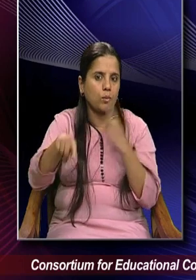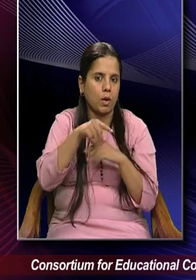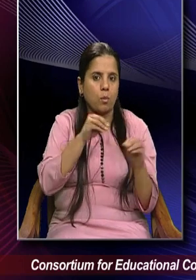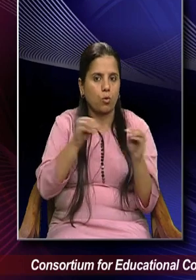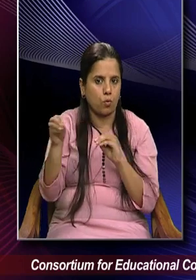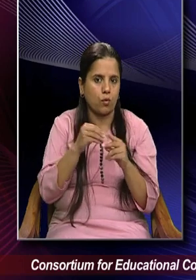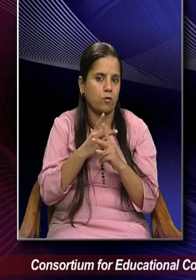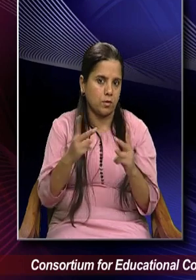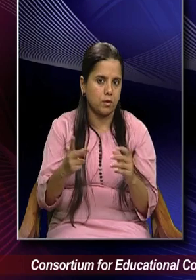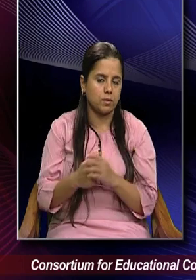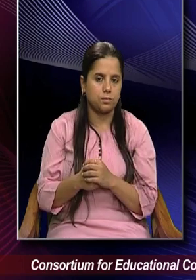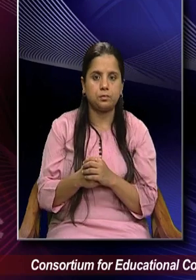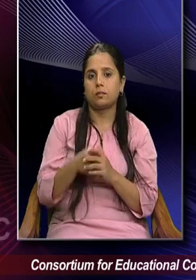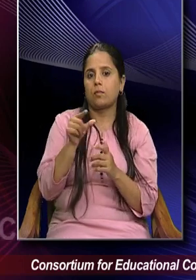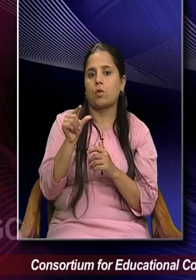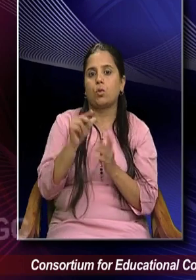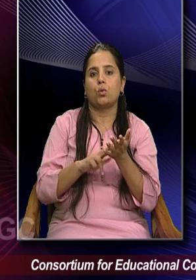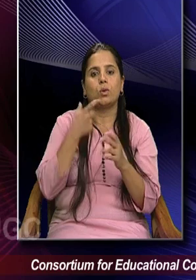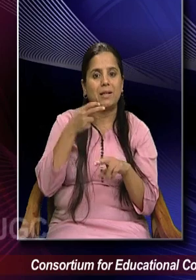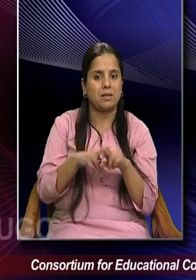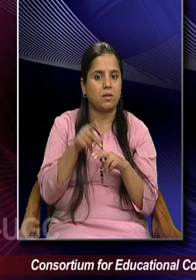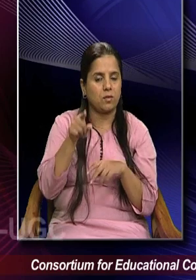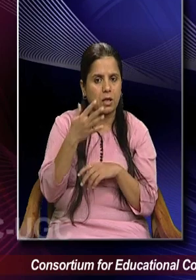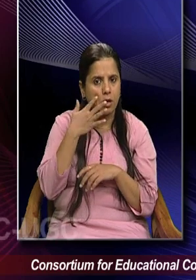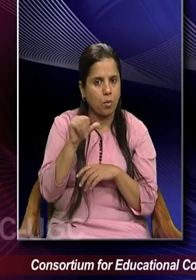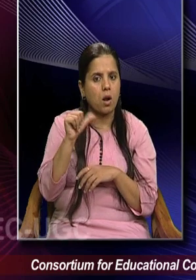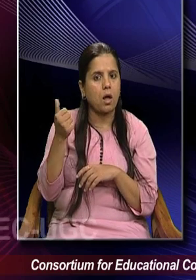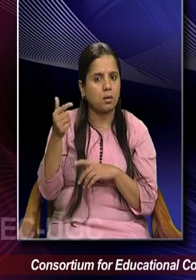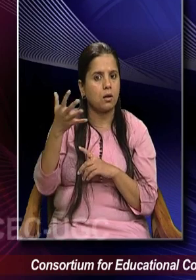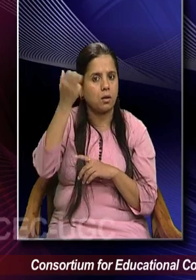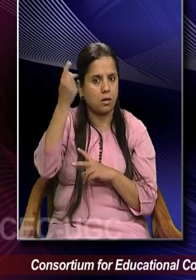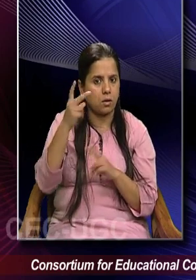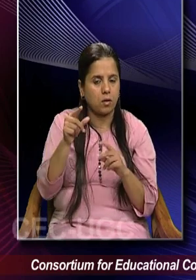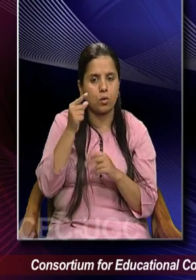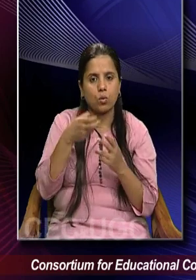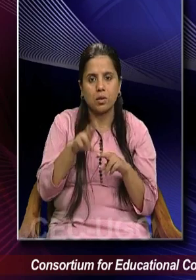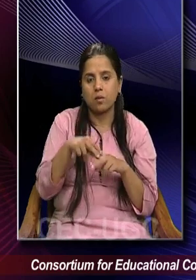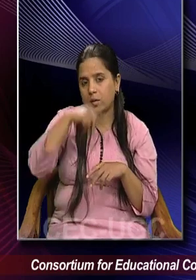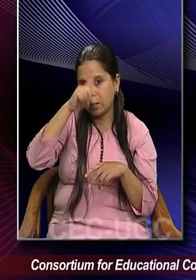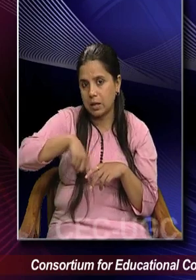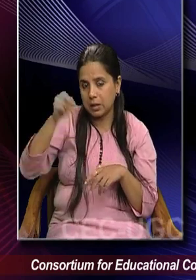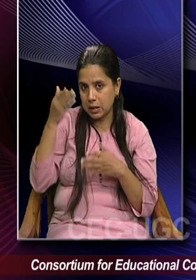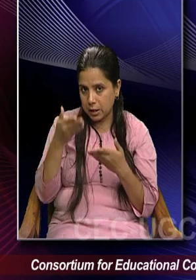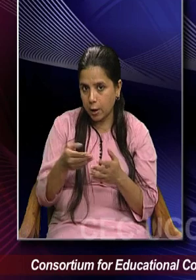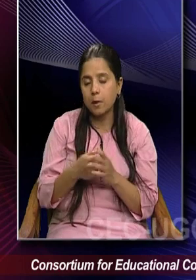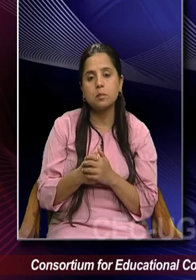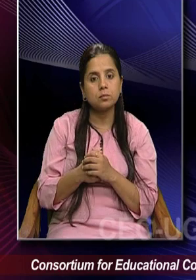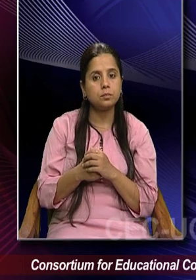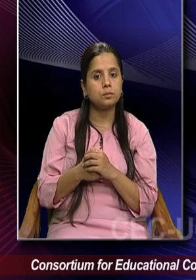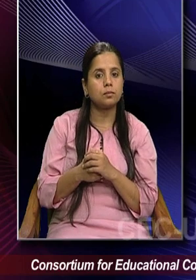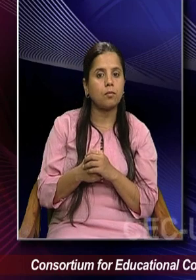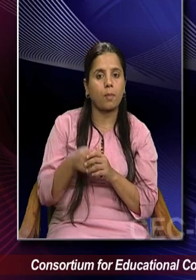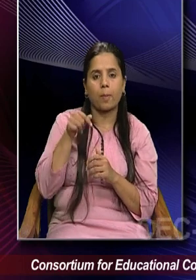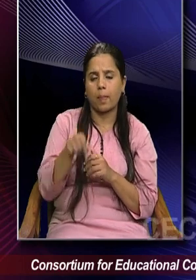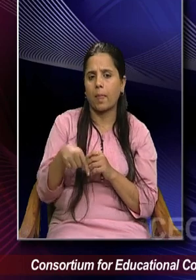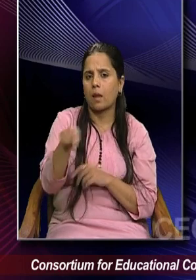mobility. UNICEF is another important agency, and UNICEF's role in India is,